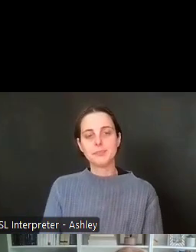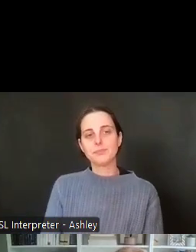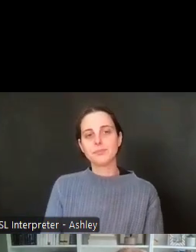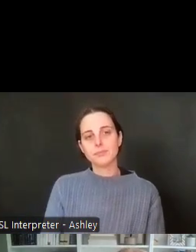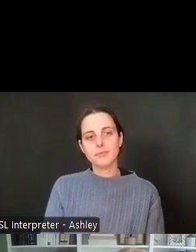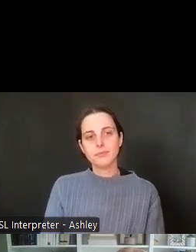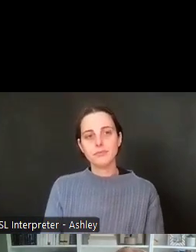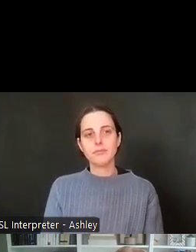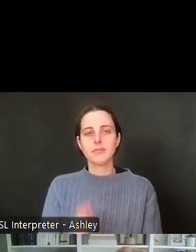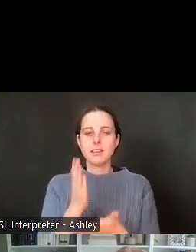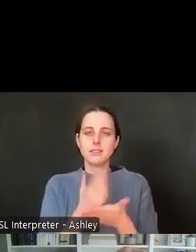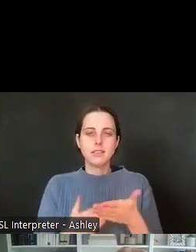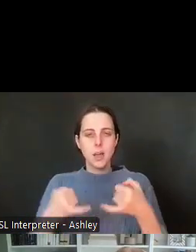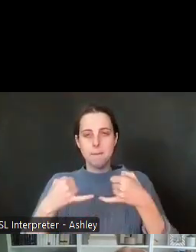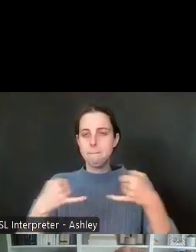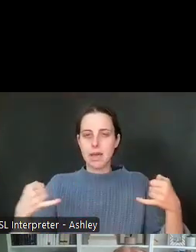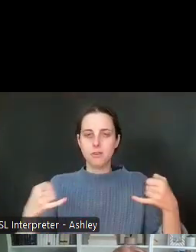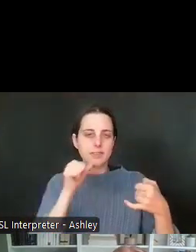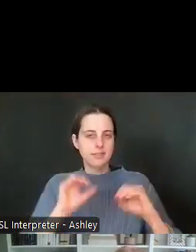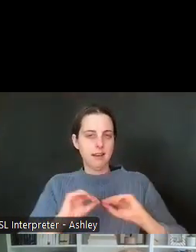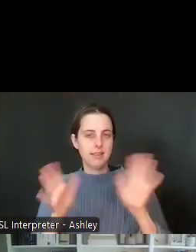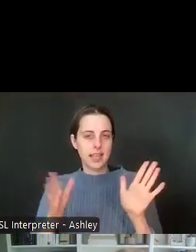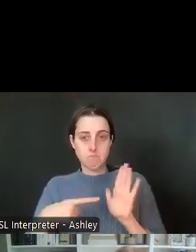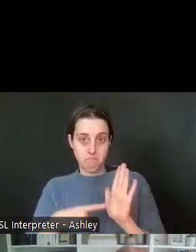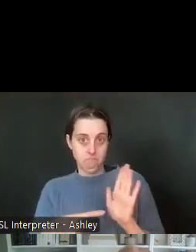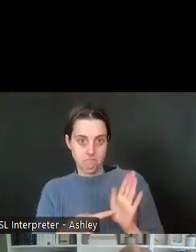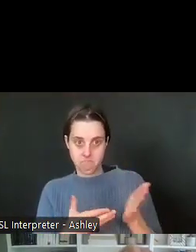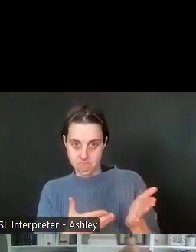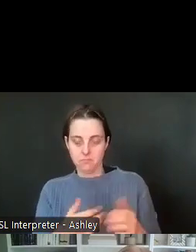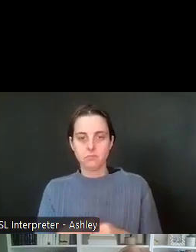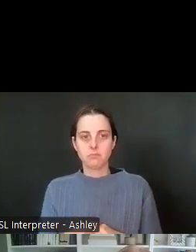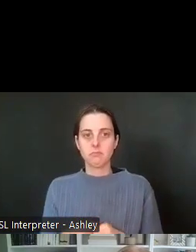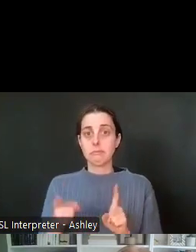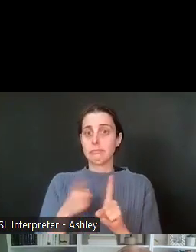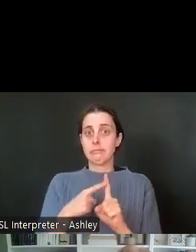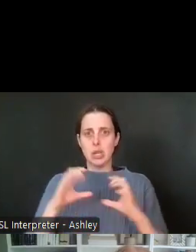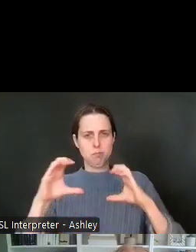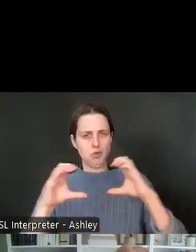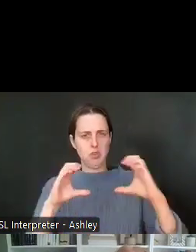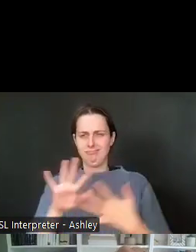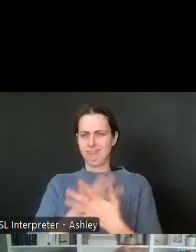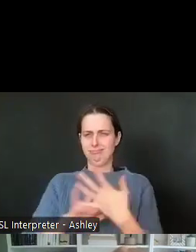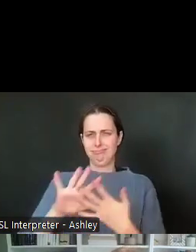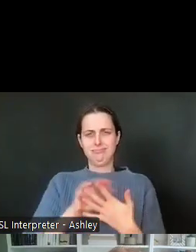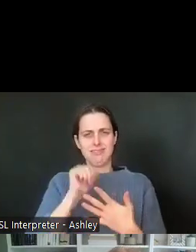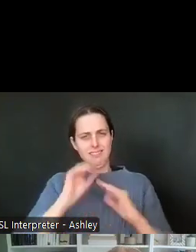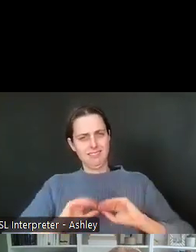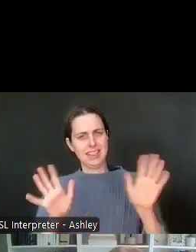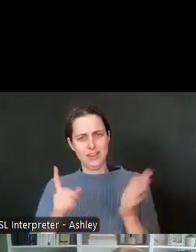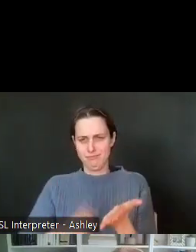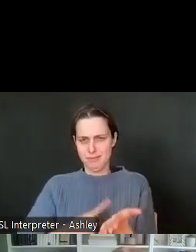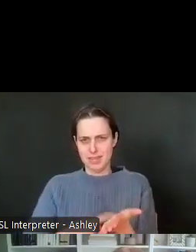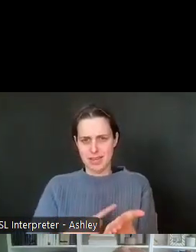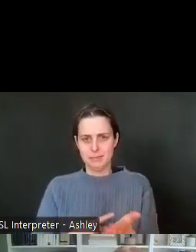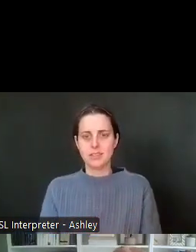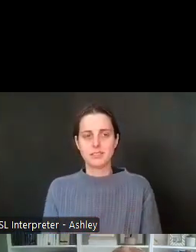organizations. One I see a lot is on communication. I am literally working with a